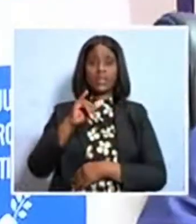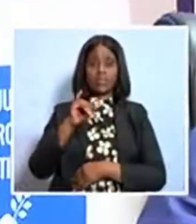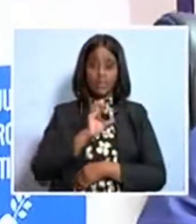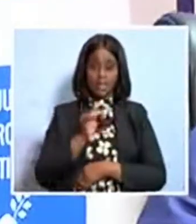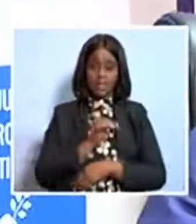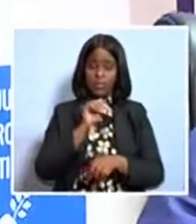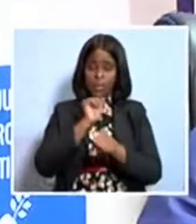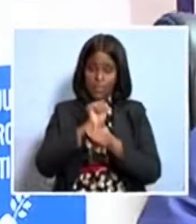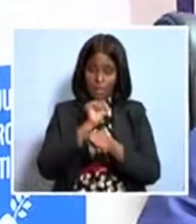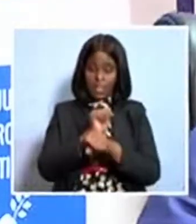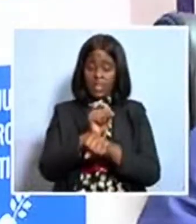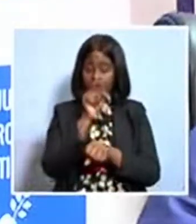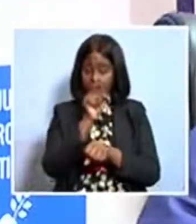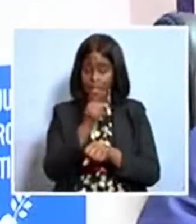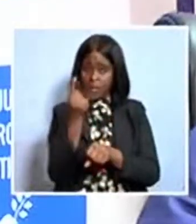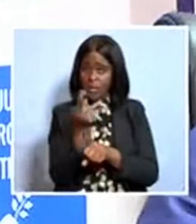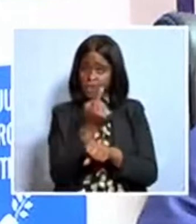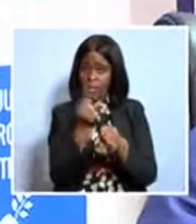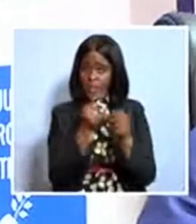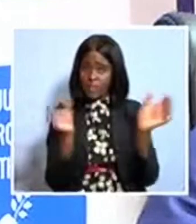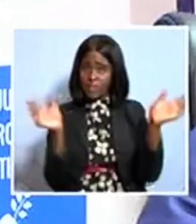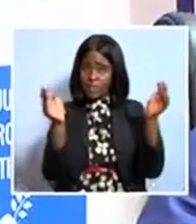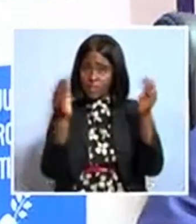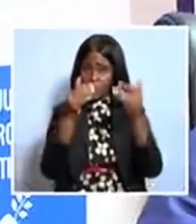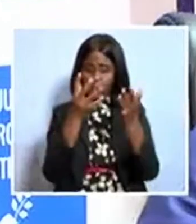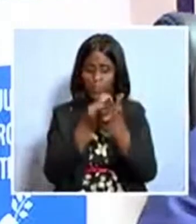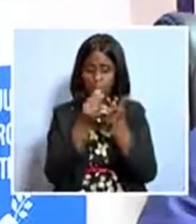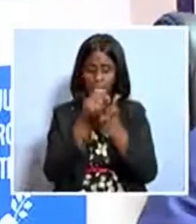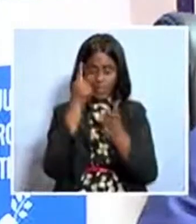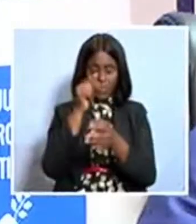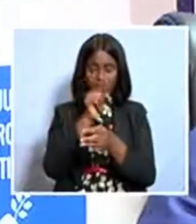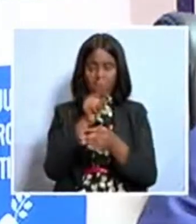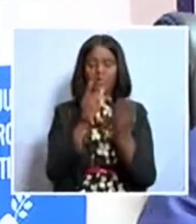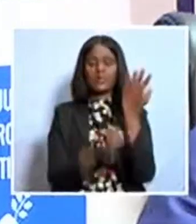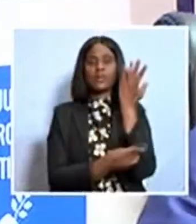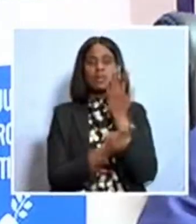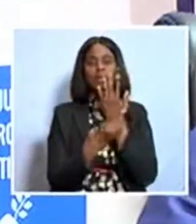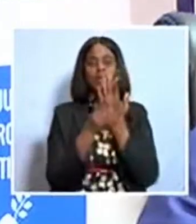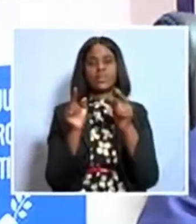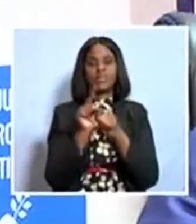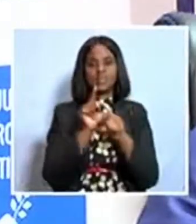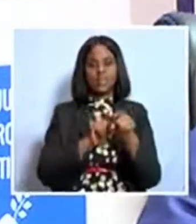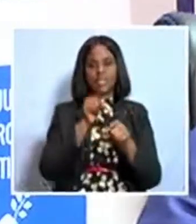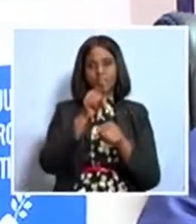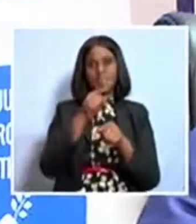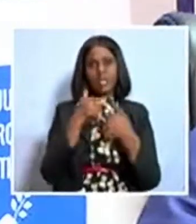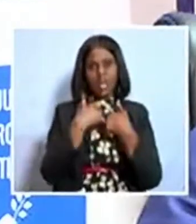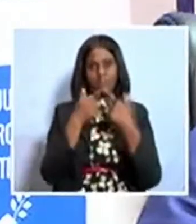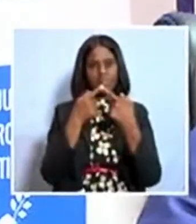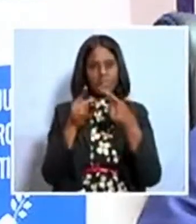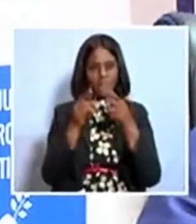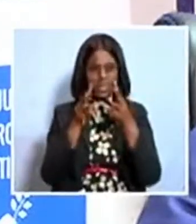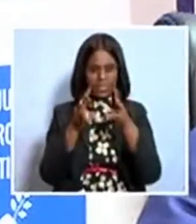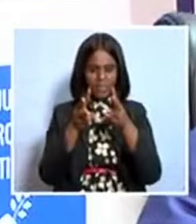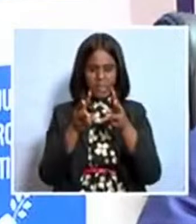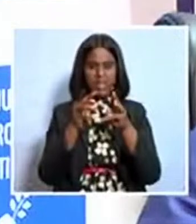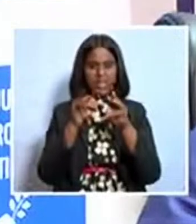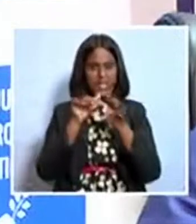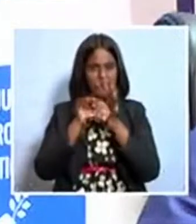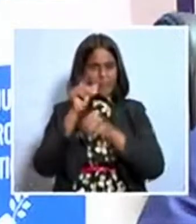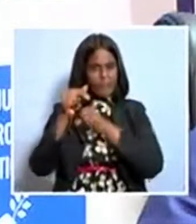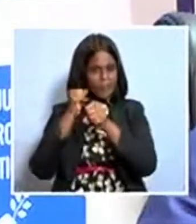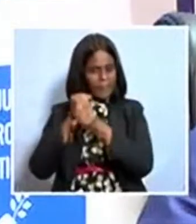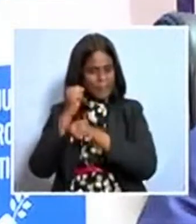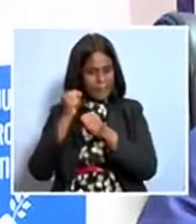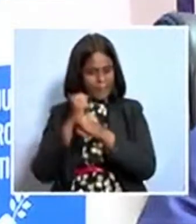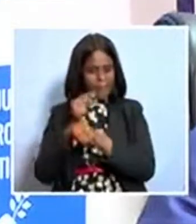as UNCDF is primarily to mobilize finance for the purpose of development, and that has taken different forms across the years. When we started